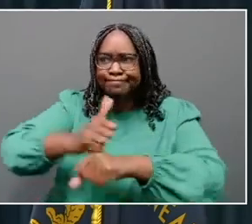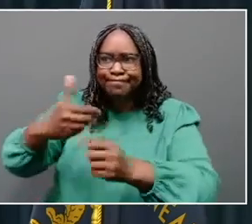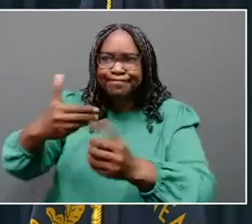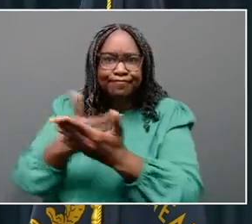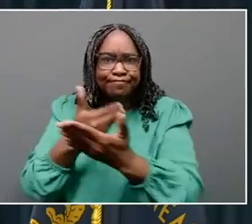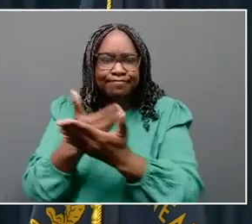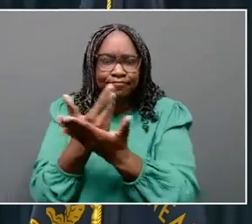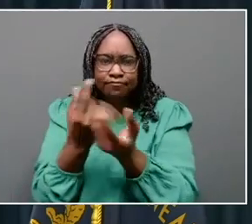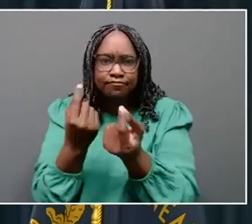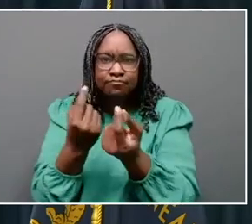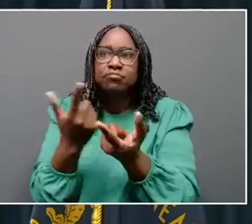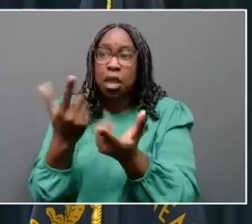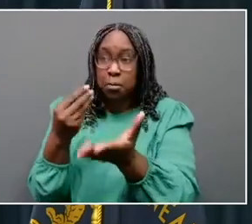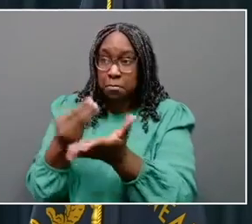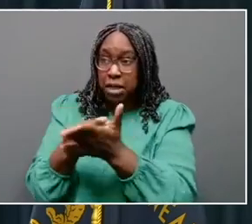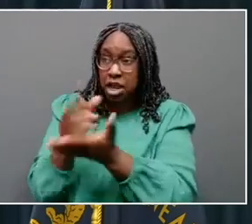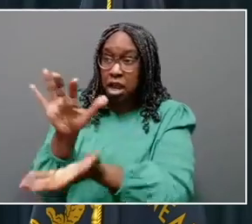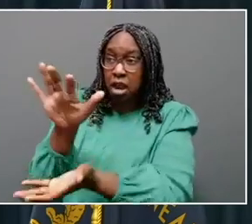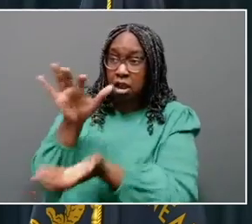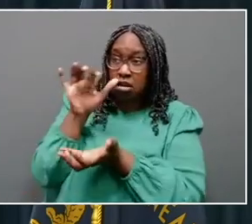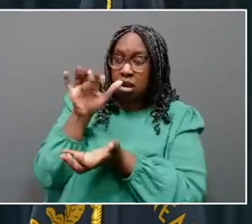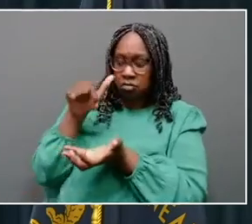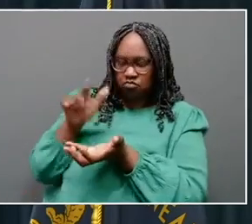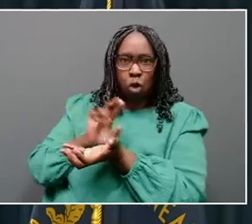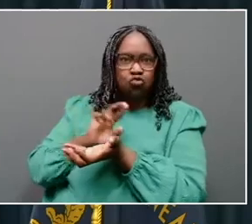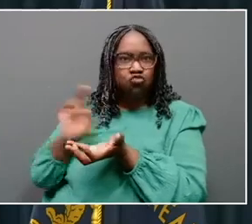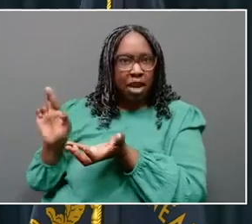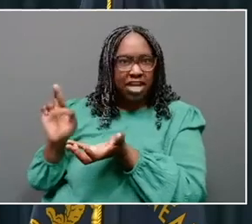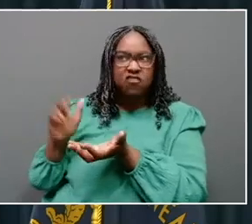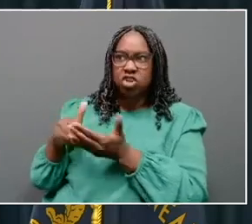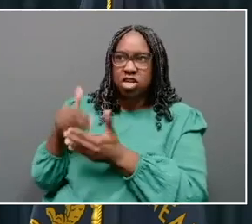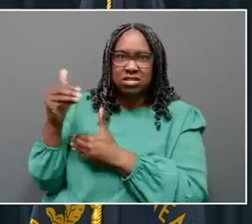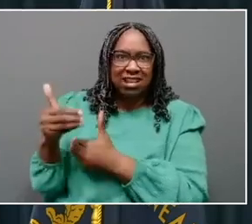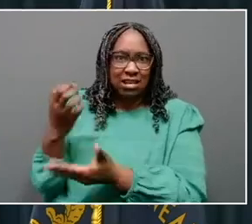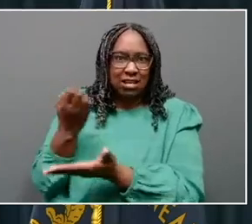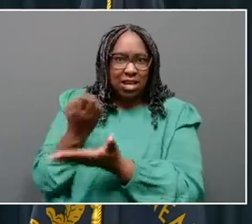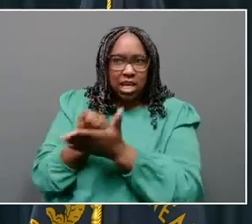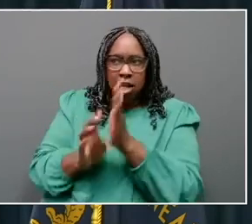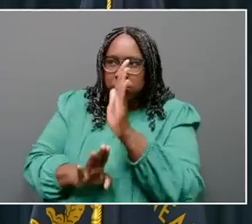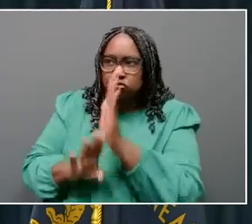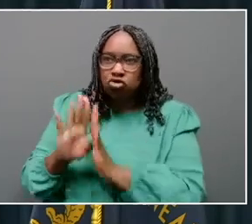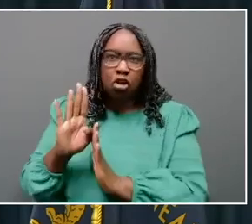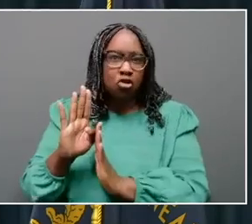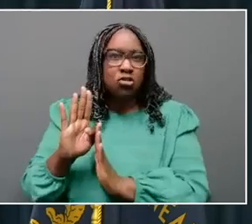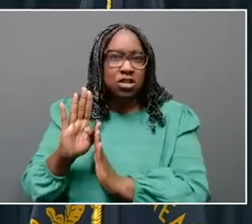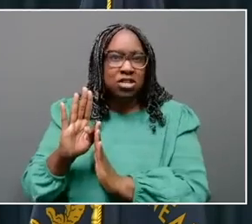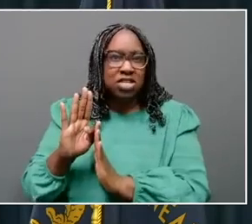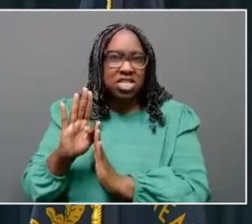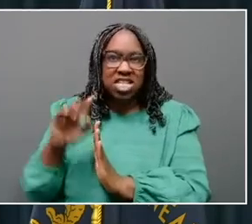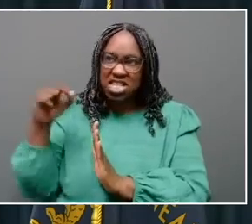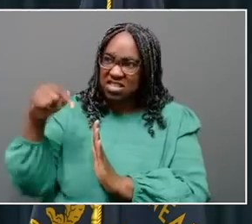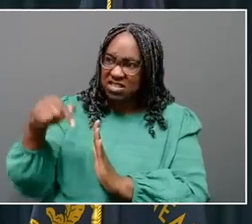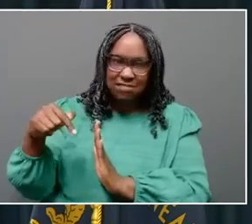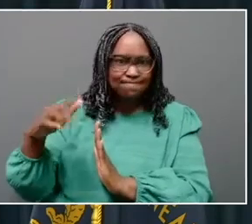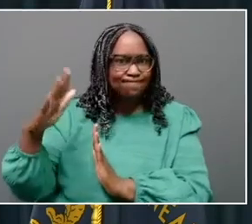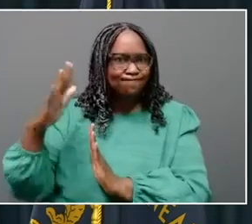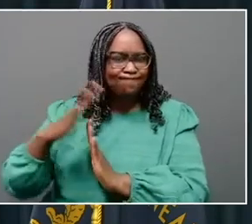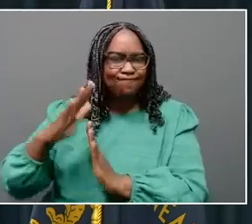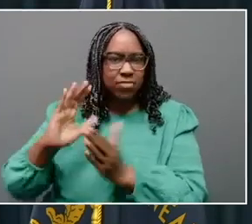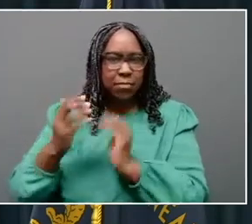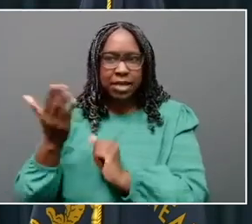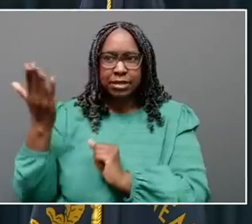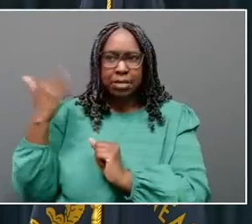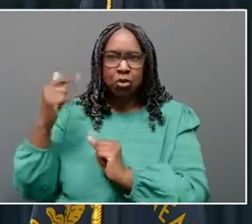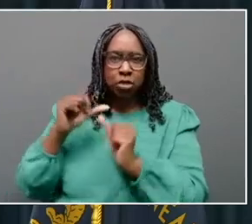ensure we're ready for that next round, and to continue the best economic role we have ever been on and make sure it continues into the